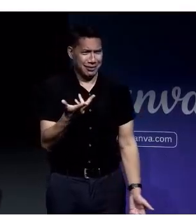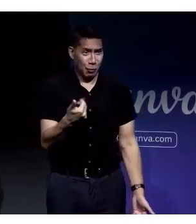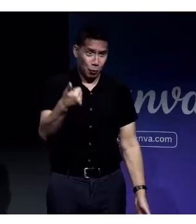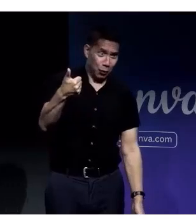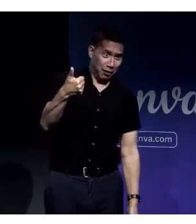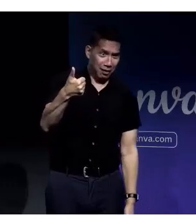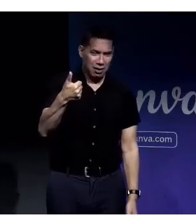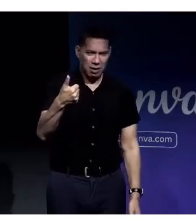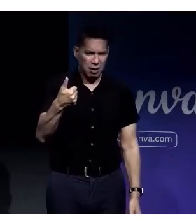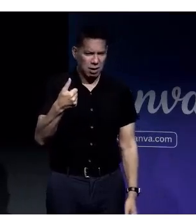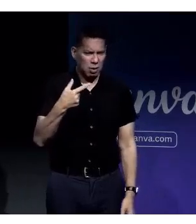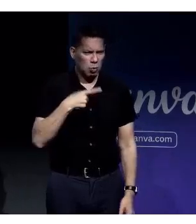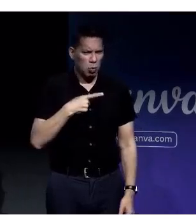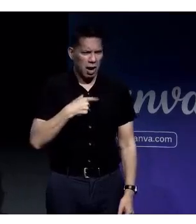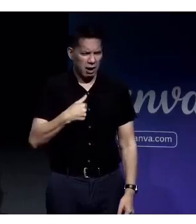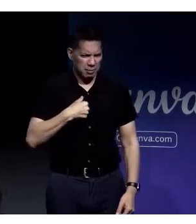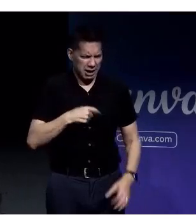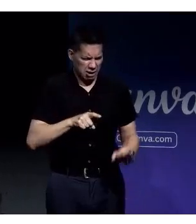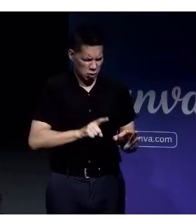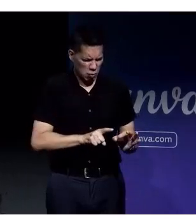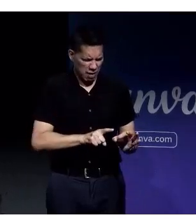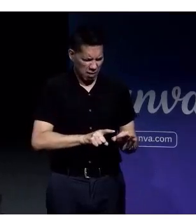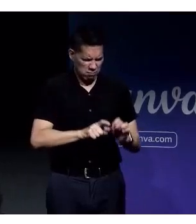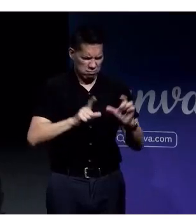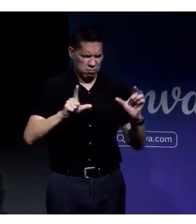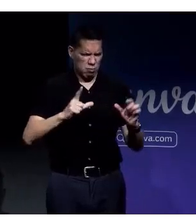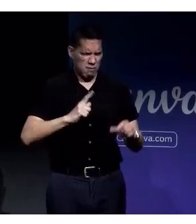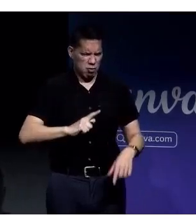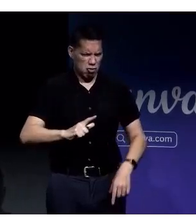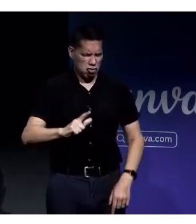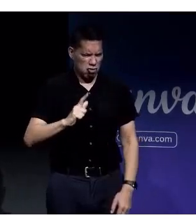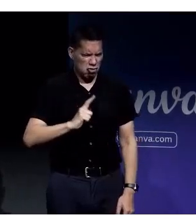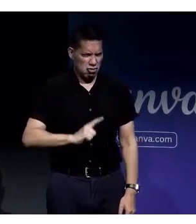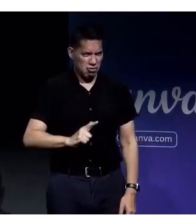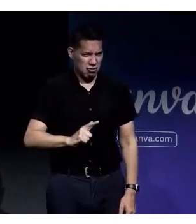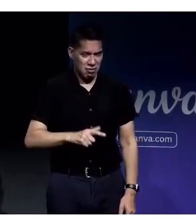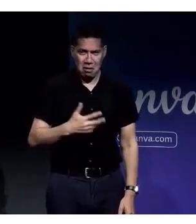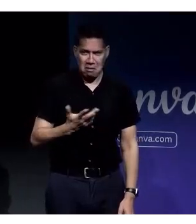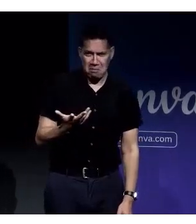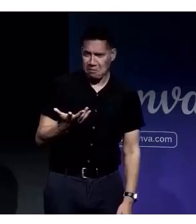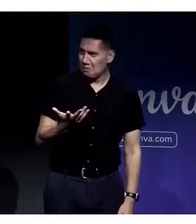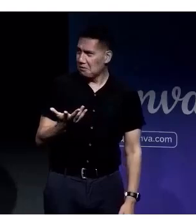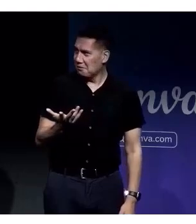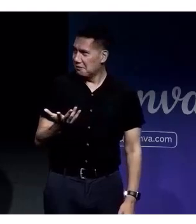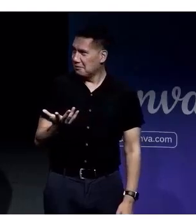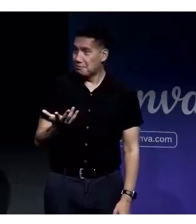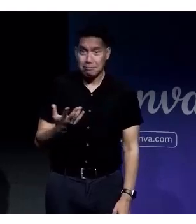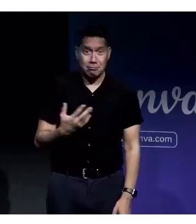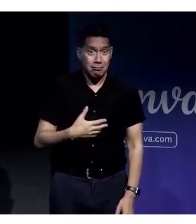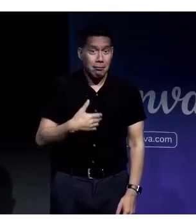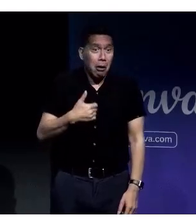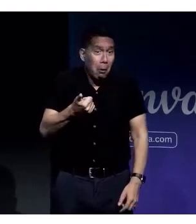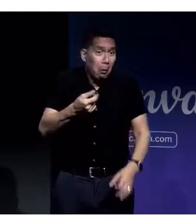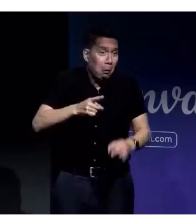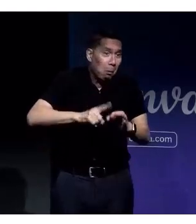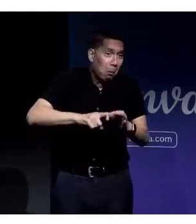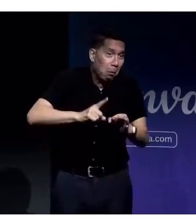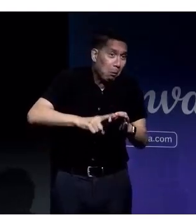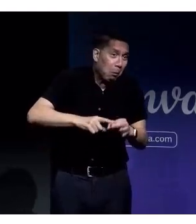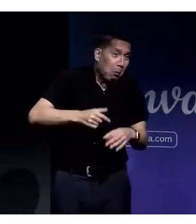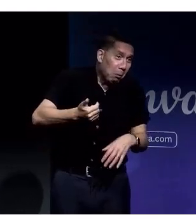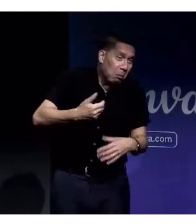Cool. Why should I have to do that? I'm like, good point.